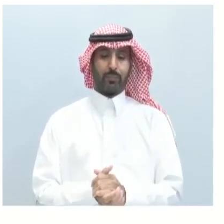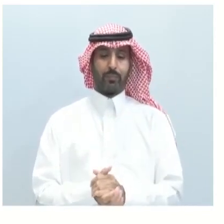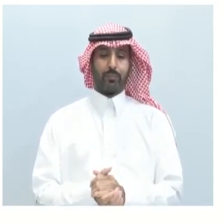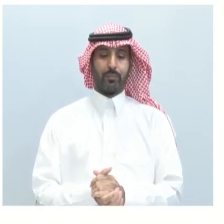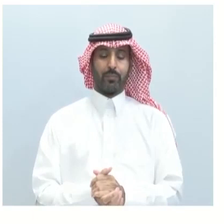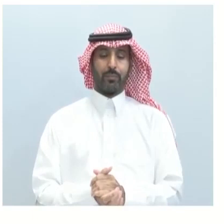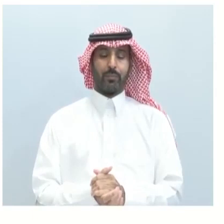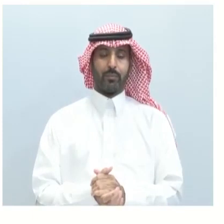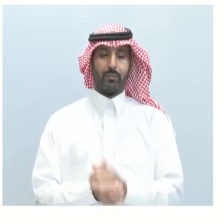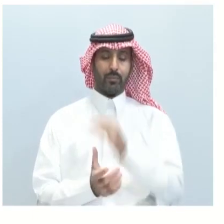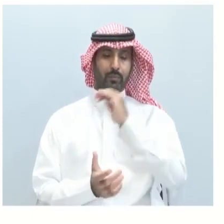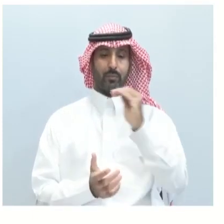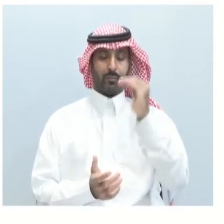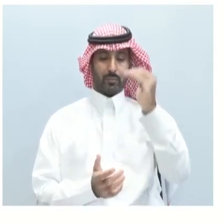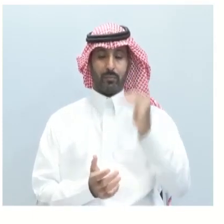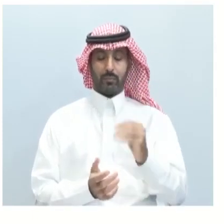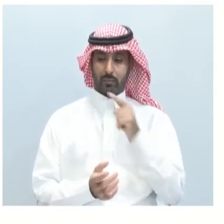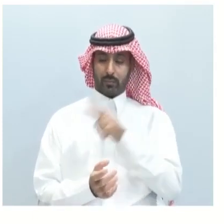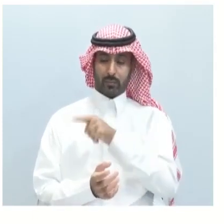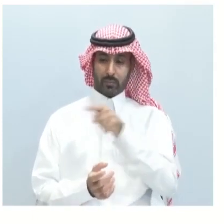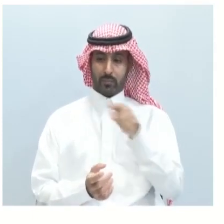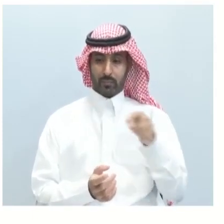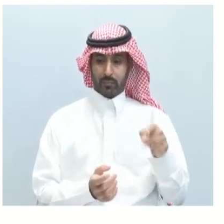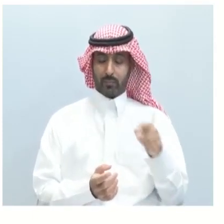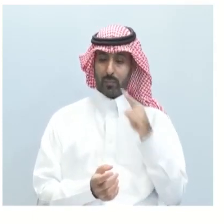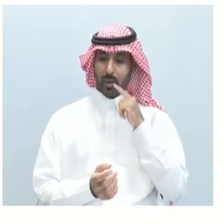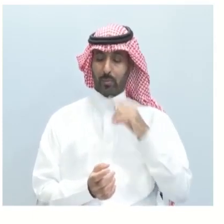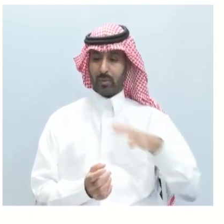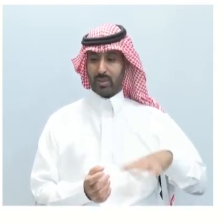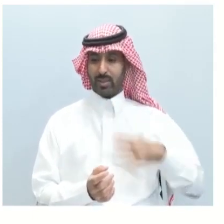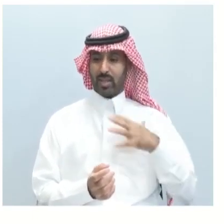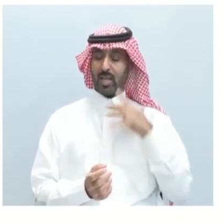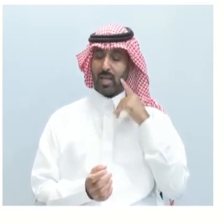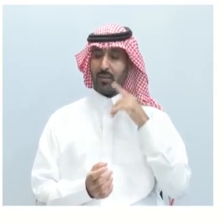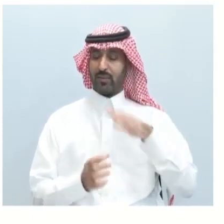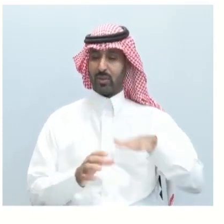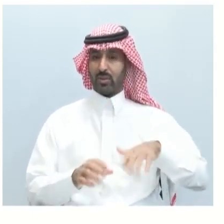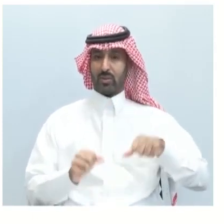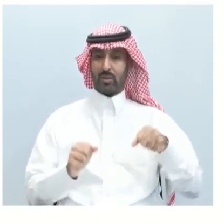The sentence after that we have here, appointed Minister of Health.